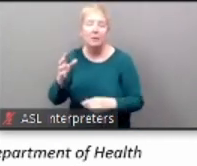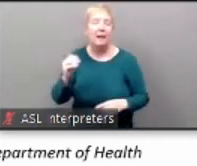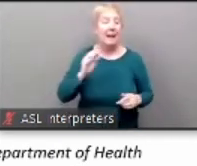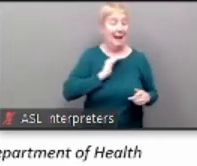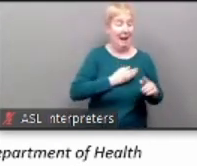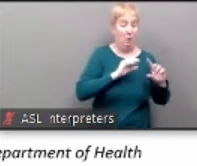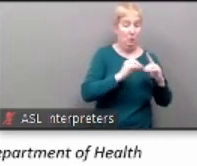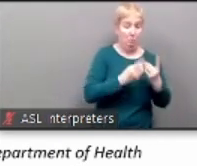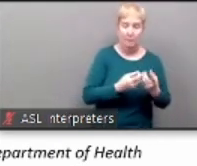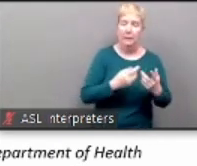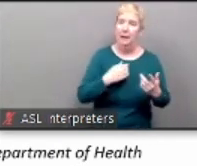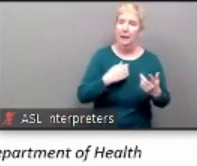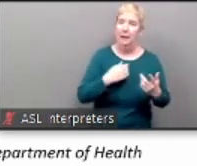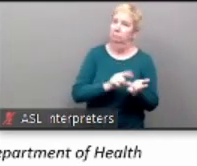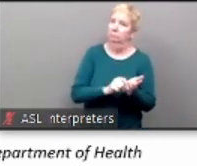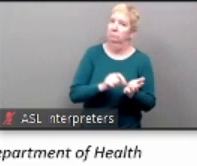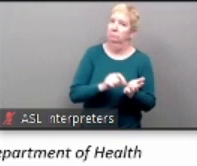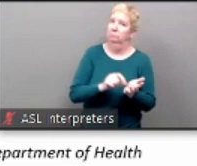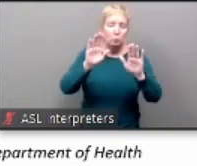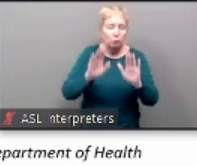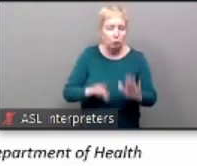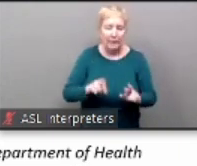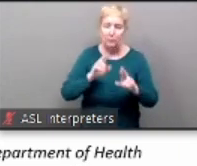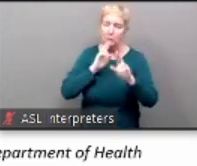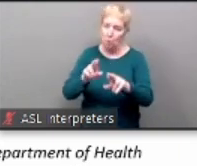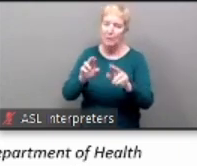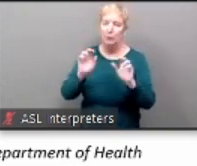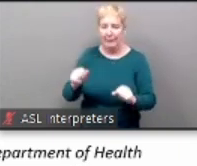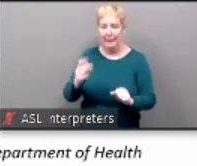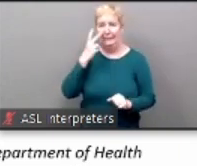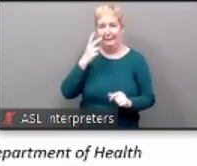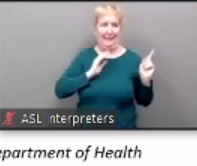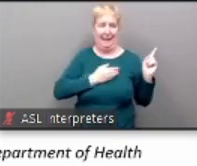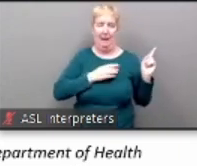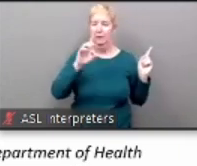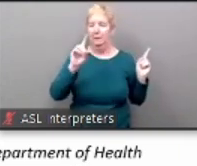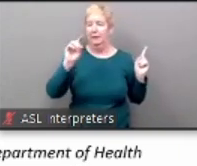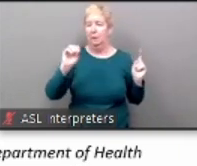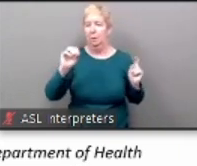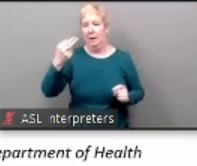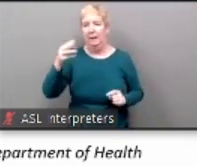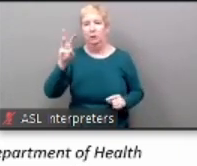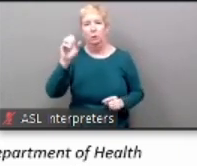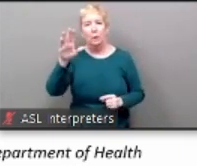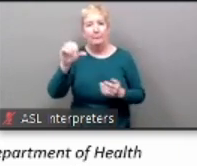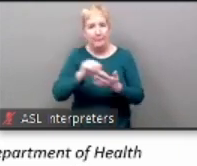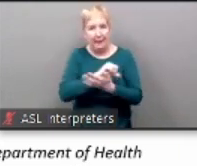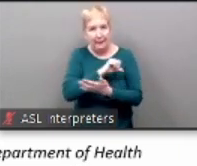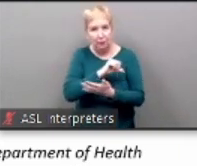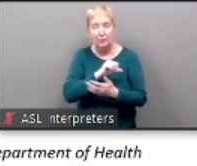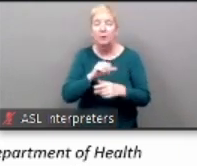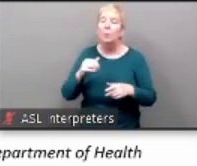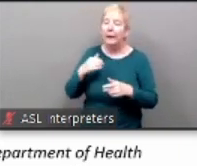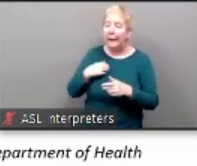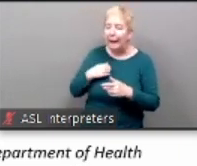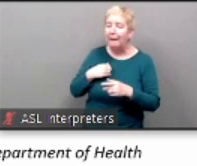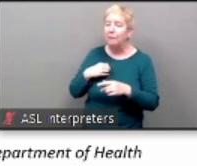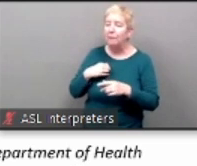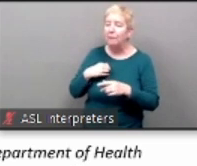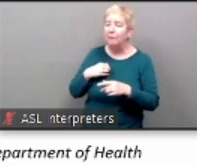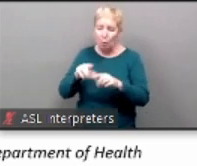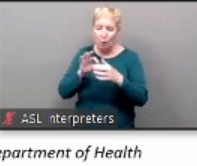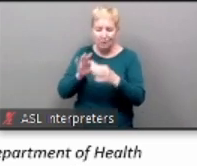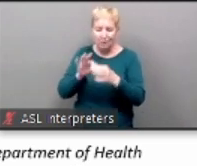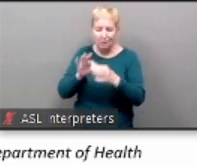great reports on the DOH website. 2 more recently published ones are variant of concern reports, which